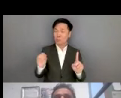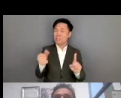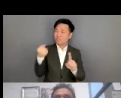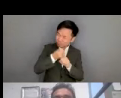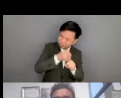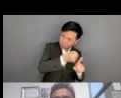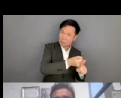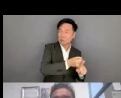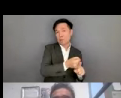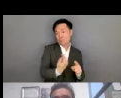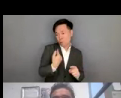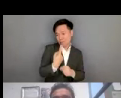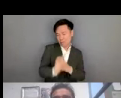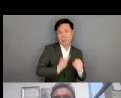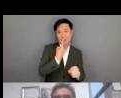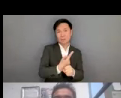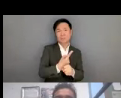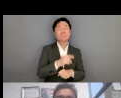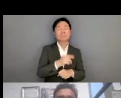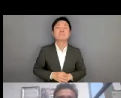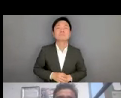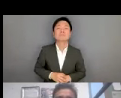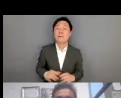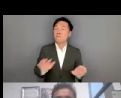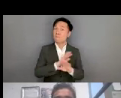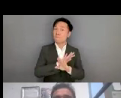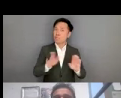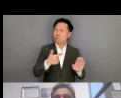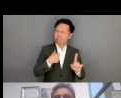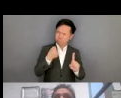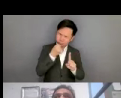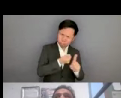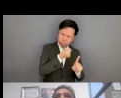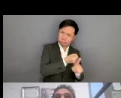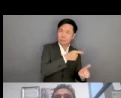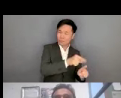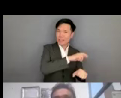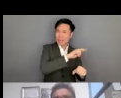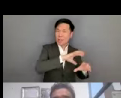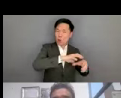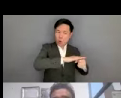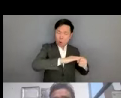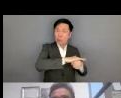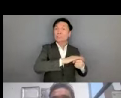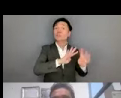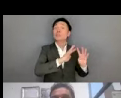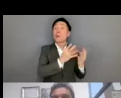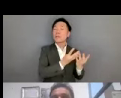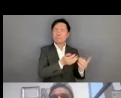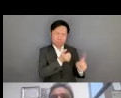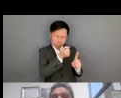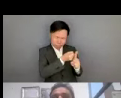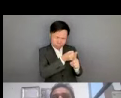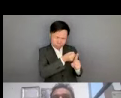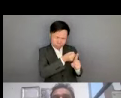year, and as a result of that, we are able to uh, actually bring